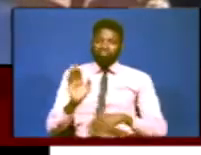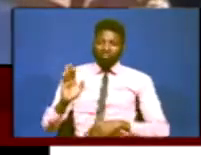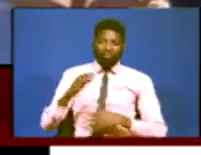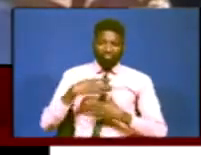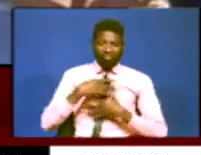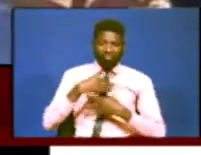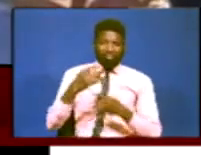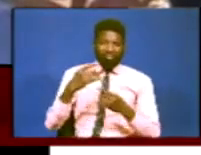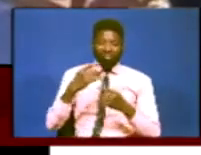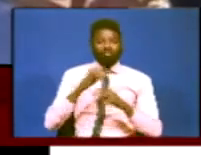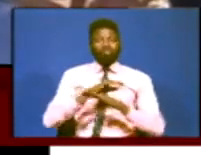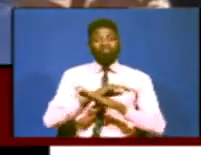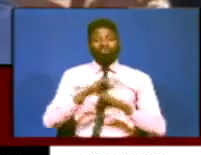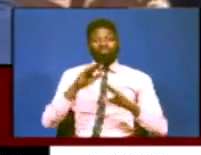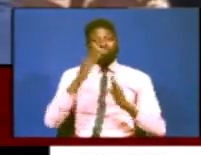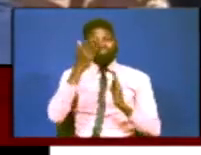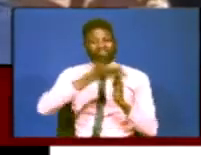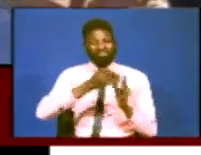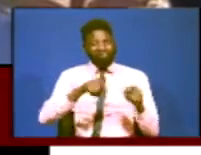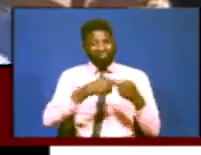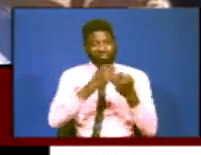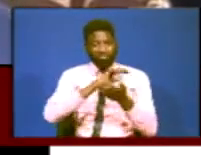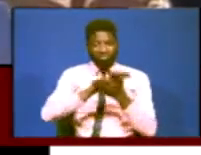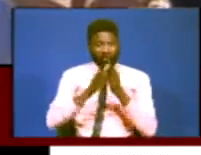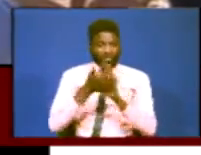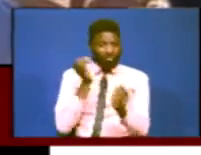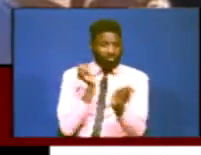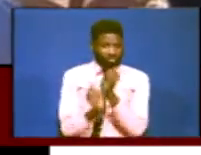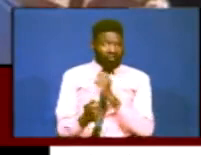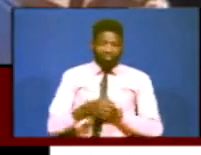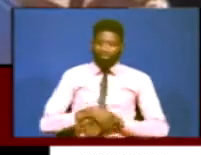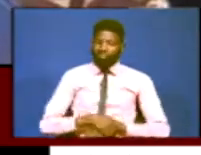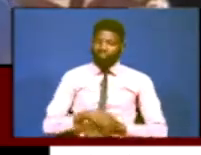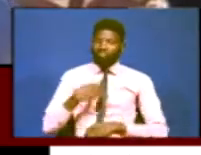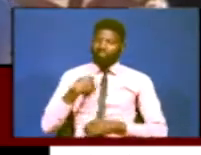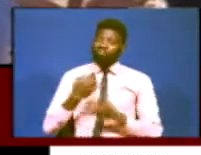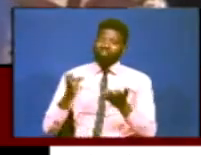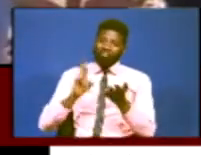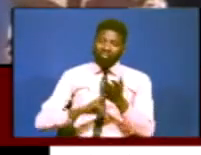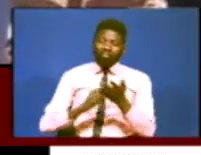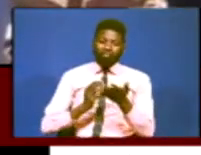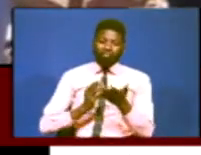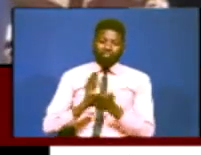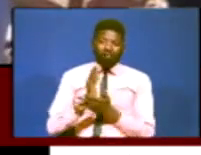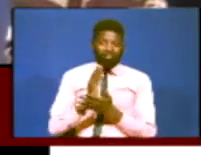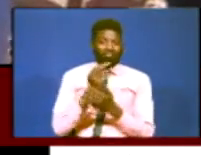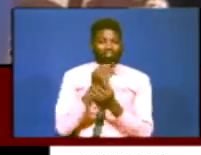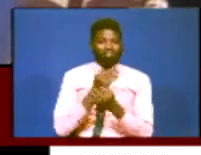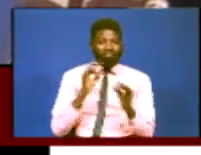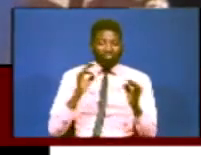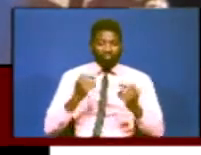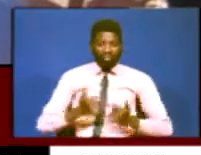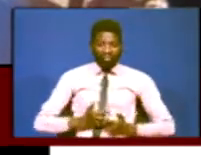serious consequences. I repeat that the rights, freedoms, lives, and